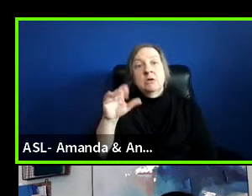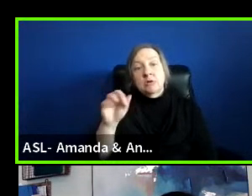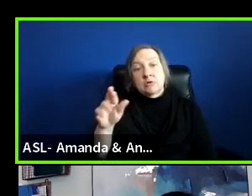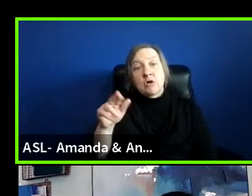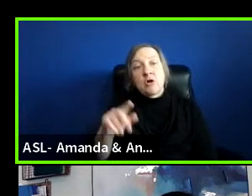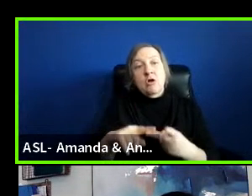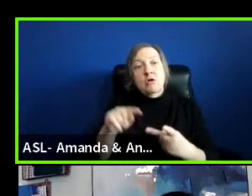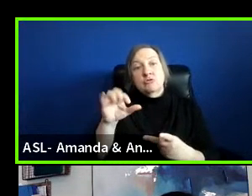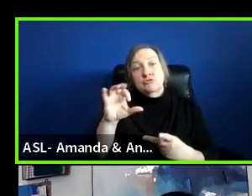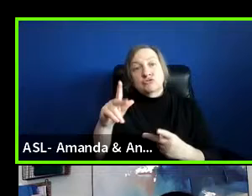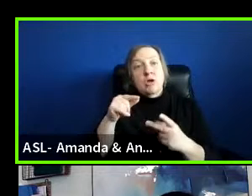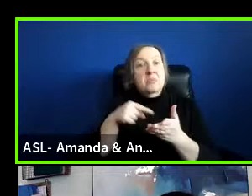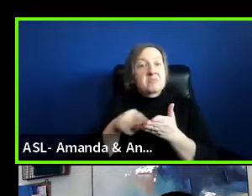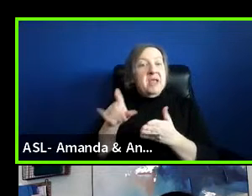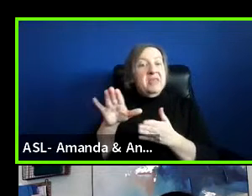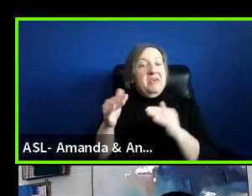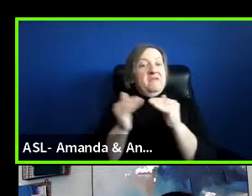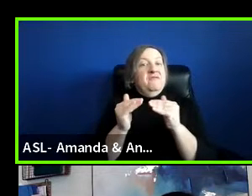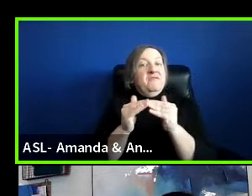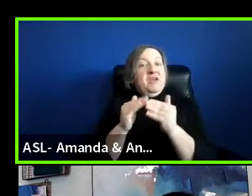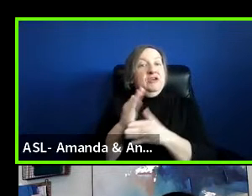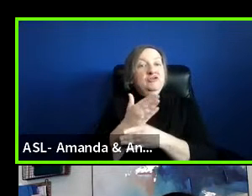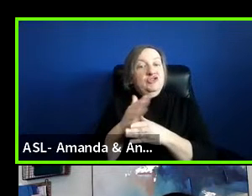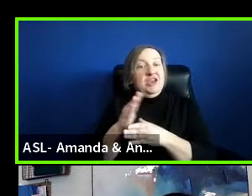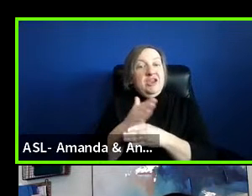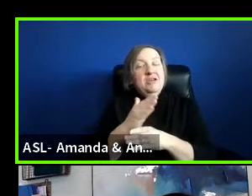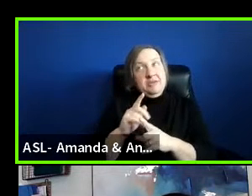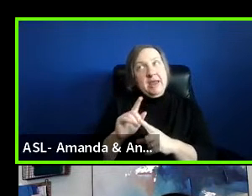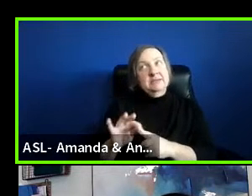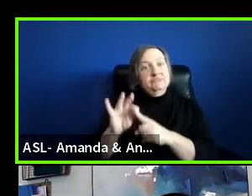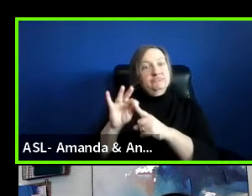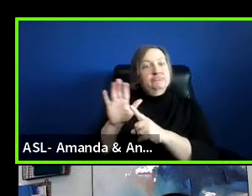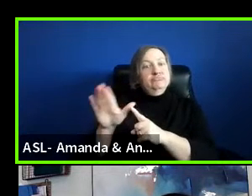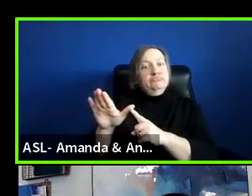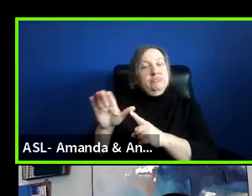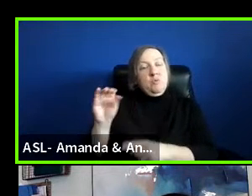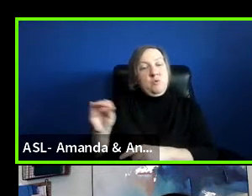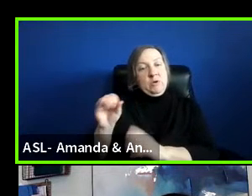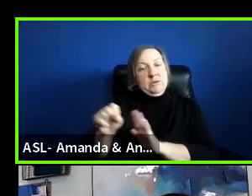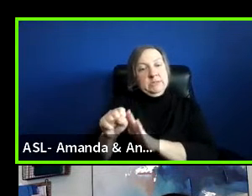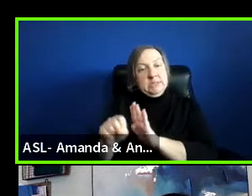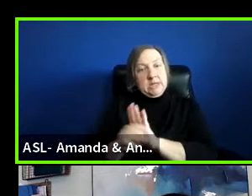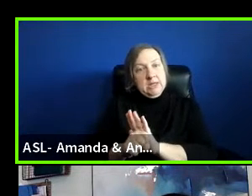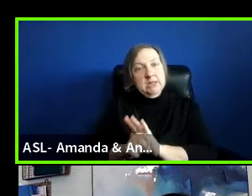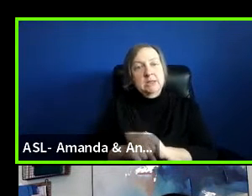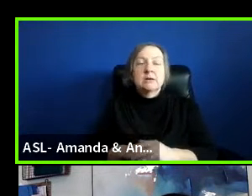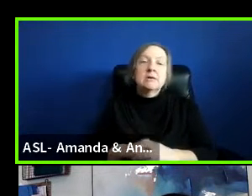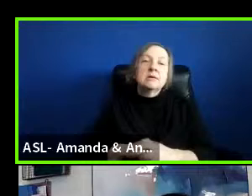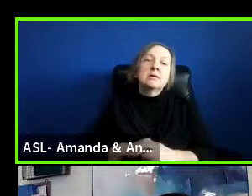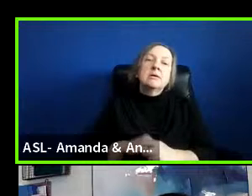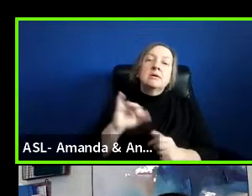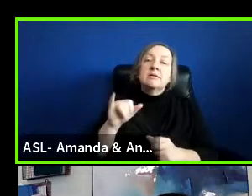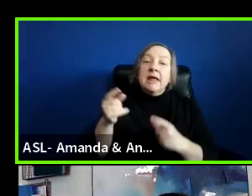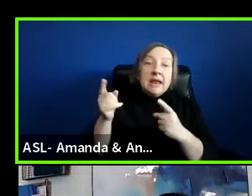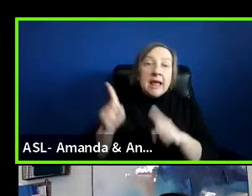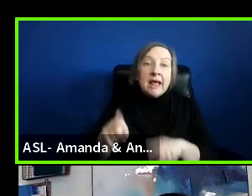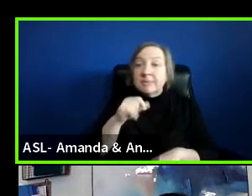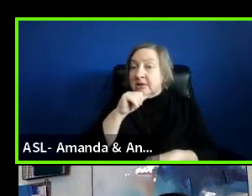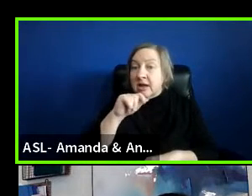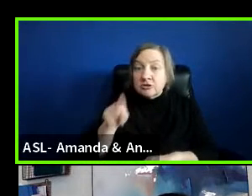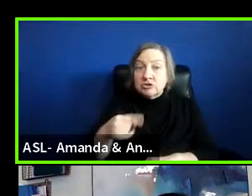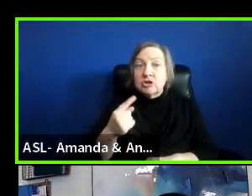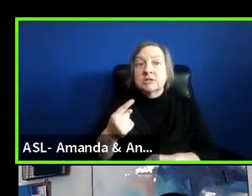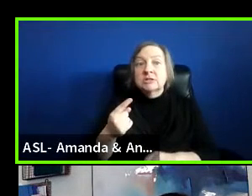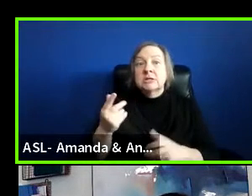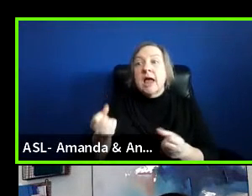trucks pay their fair share, which is somewhat unique to the state. And it comes into play not only in what